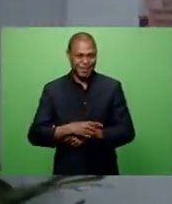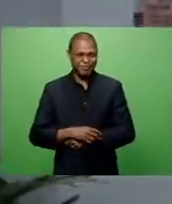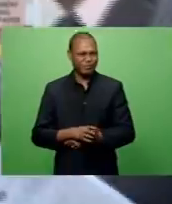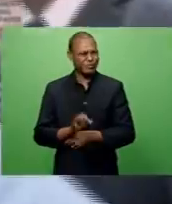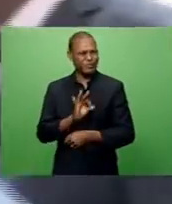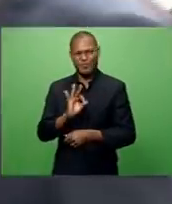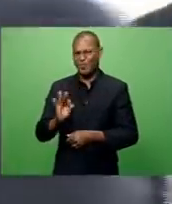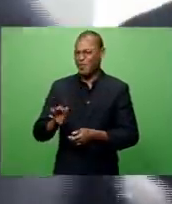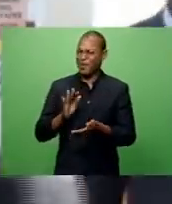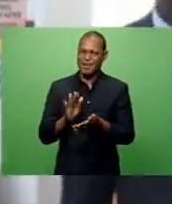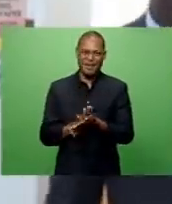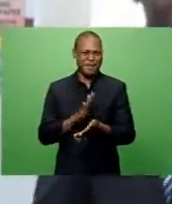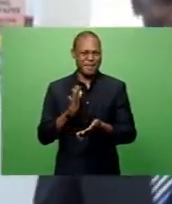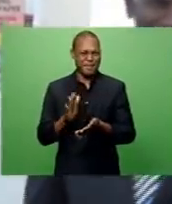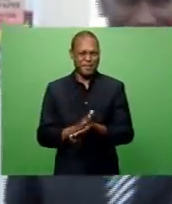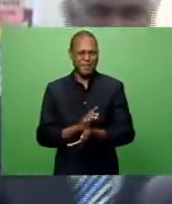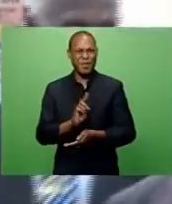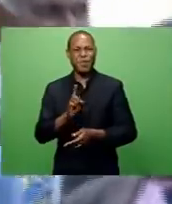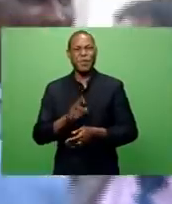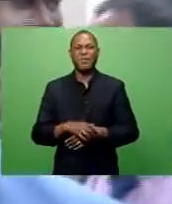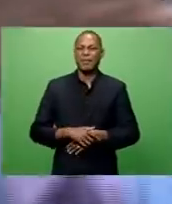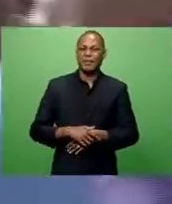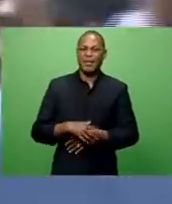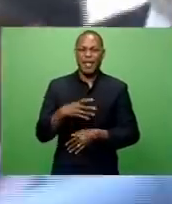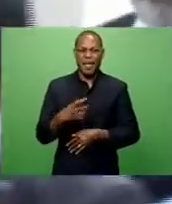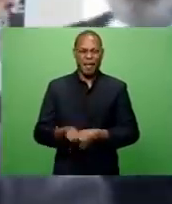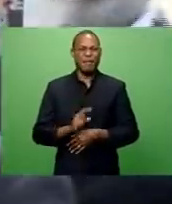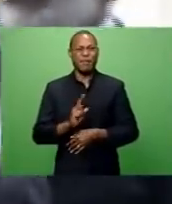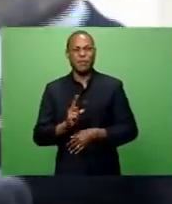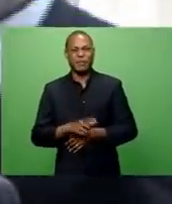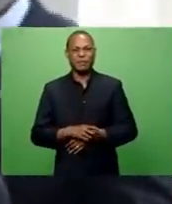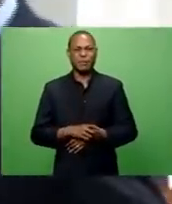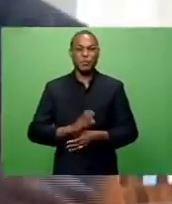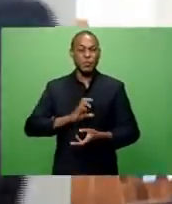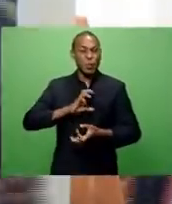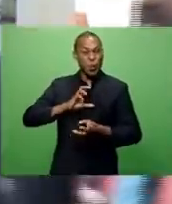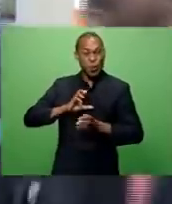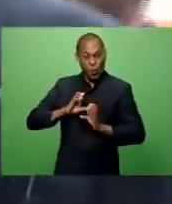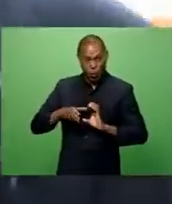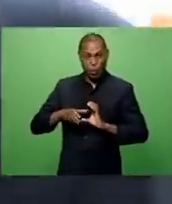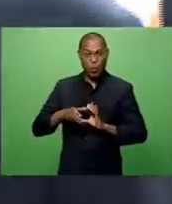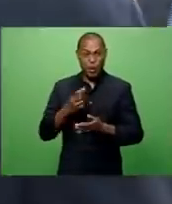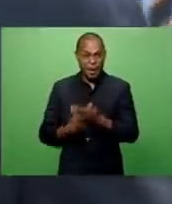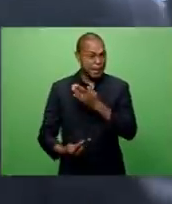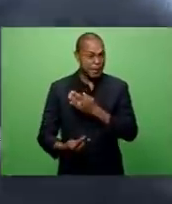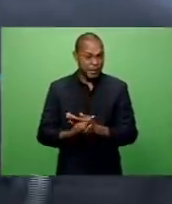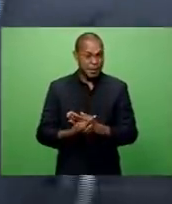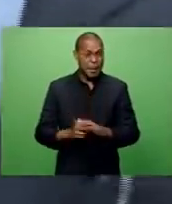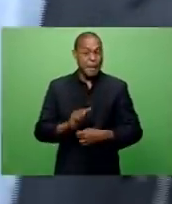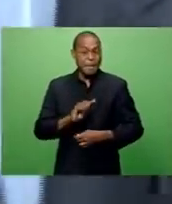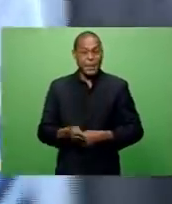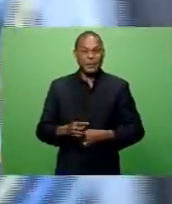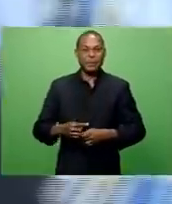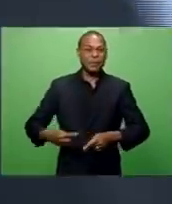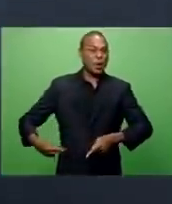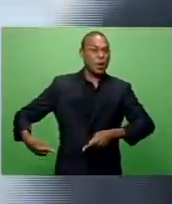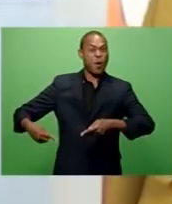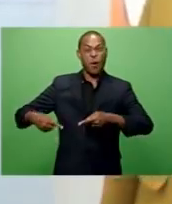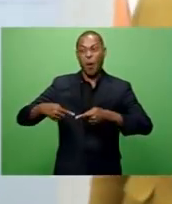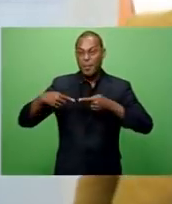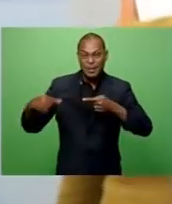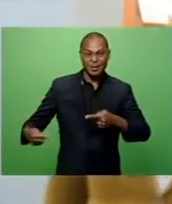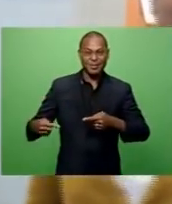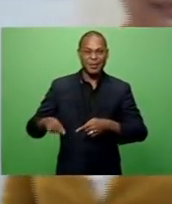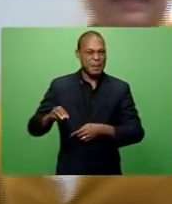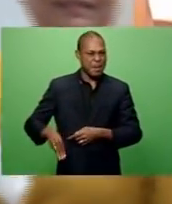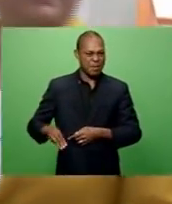unfortunate that despite the call of a supposed coup by Nawaikula, no member of opposition took offense with the comment. He labeled the comment